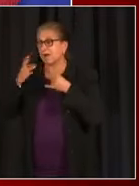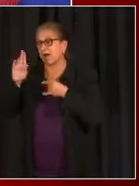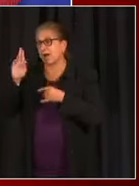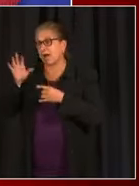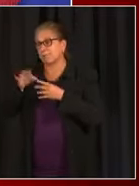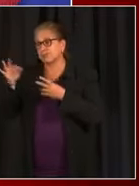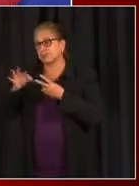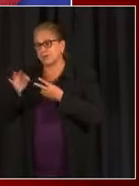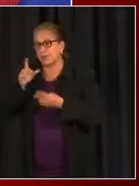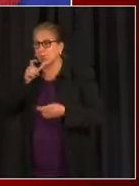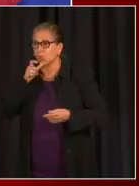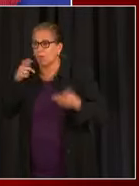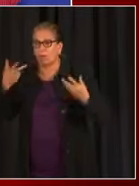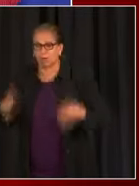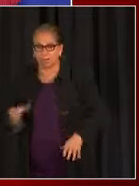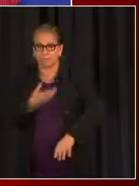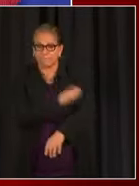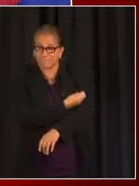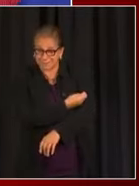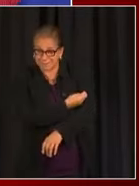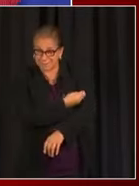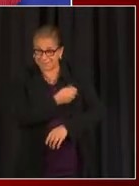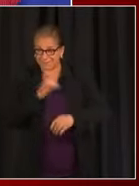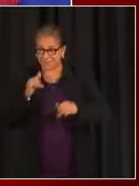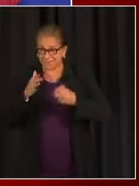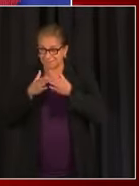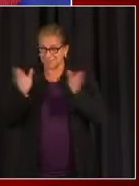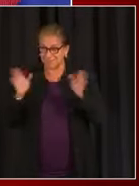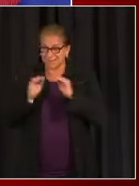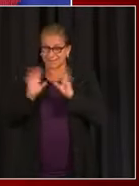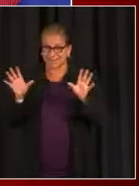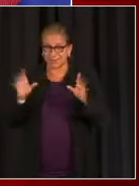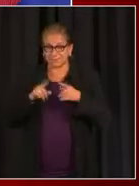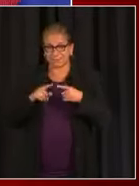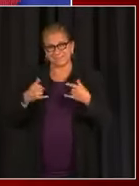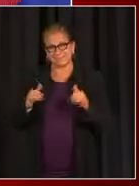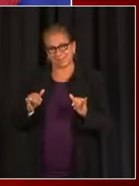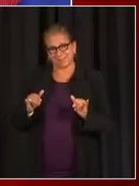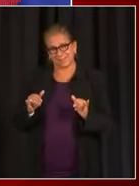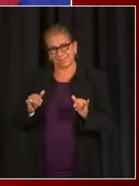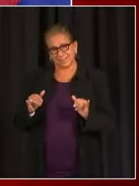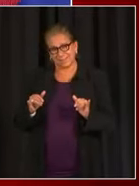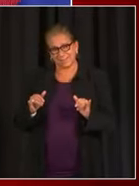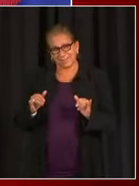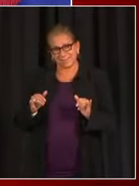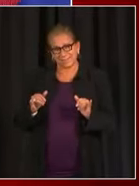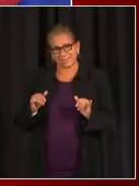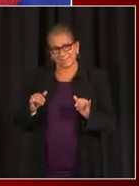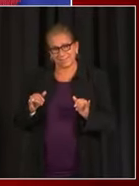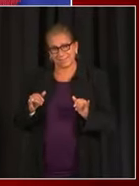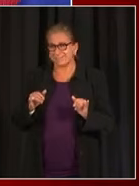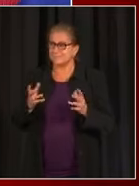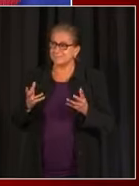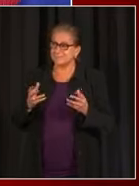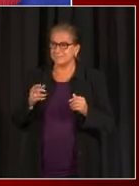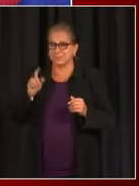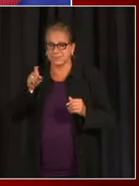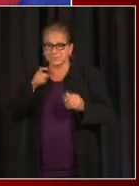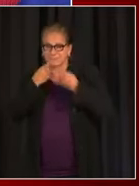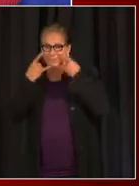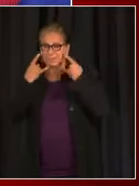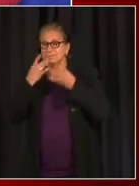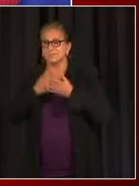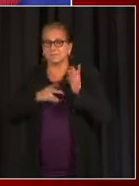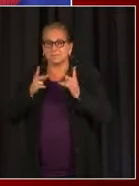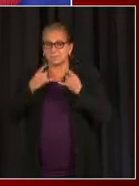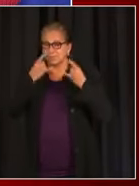want to be clear, and businesses can deny you service for not following their rules and our rules. And there